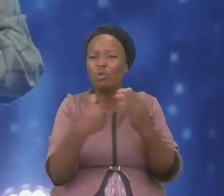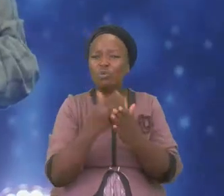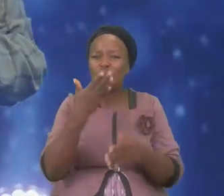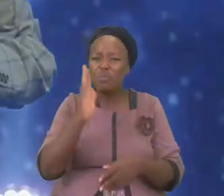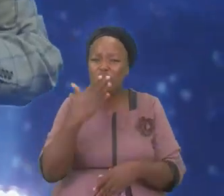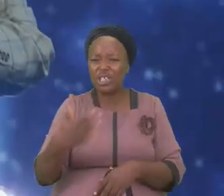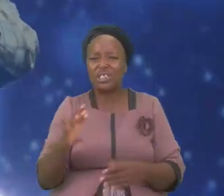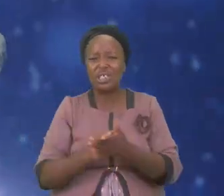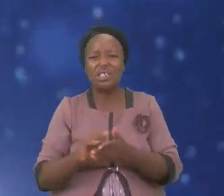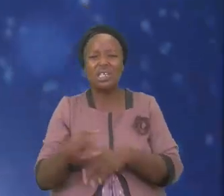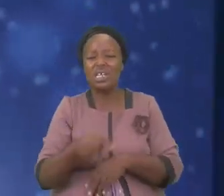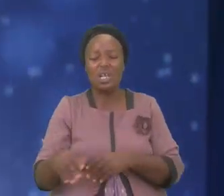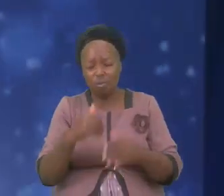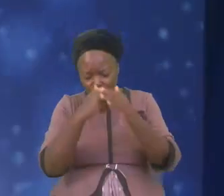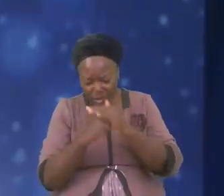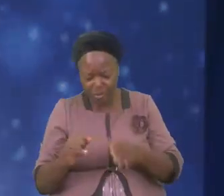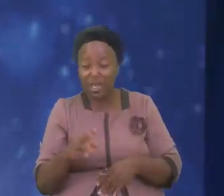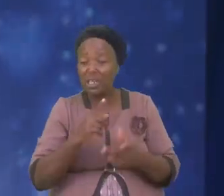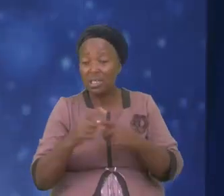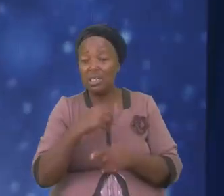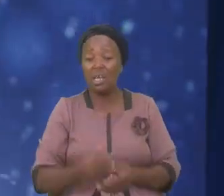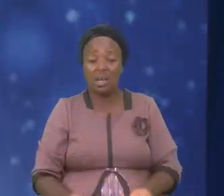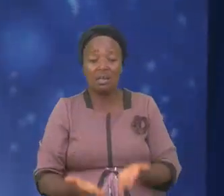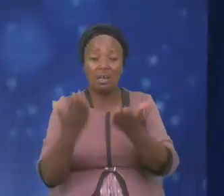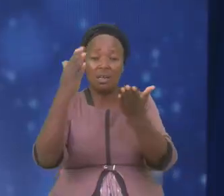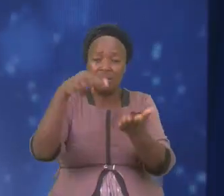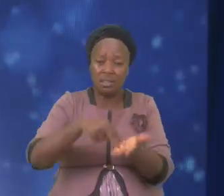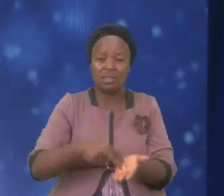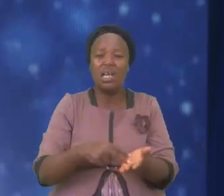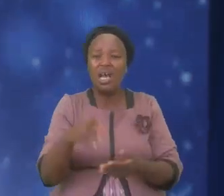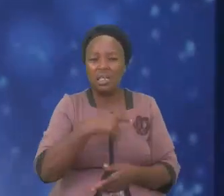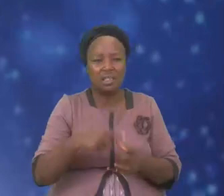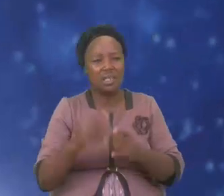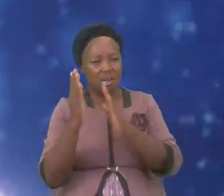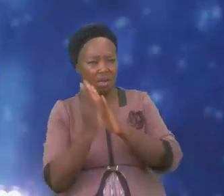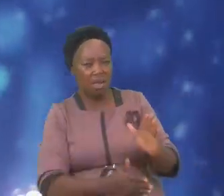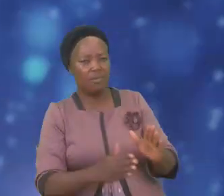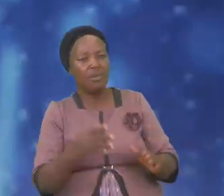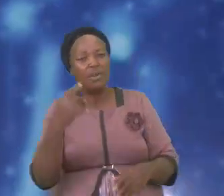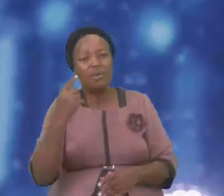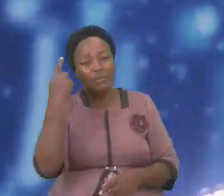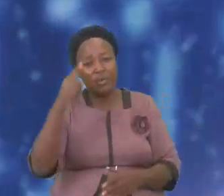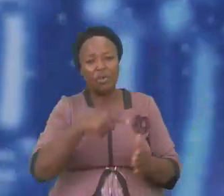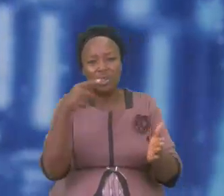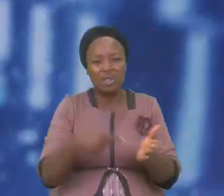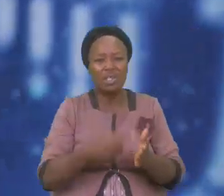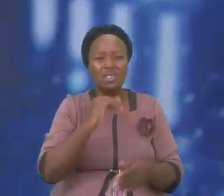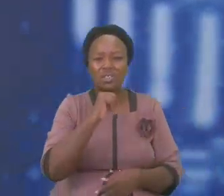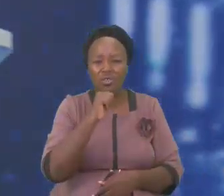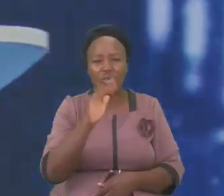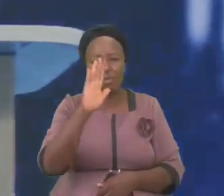and depart, for this is not your rest. This is